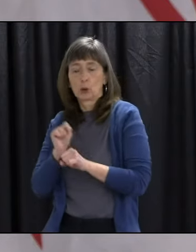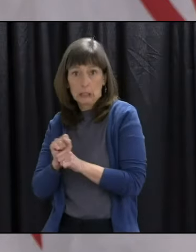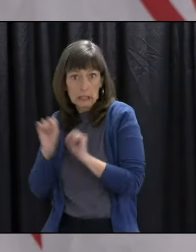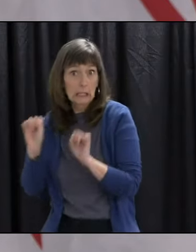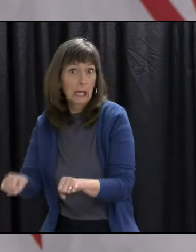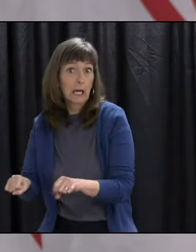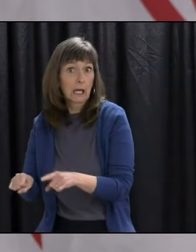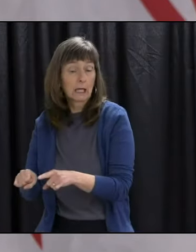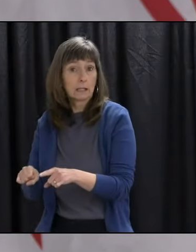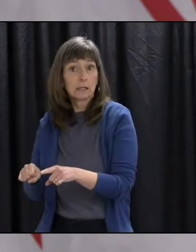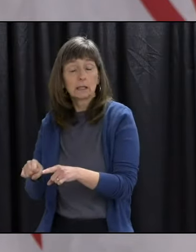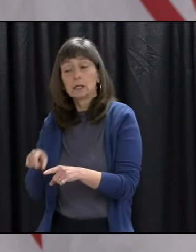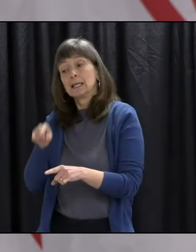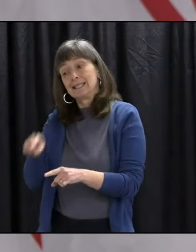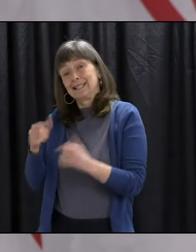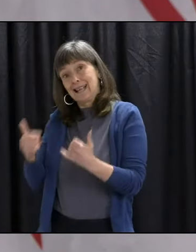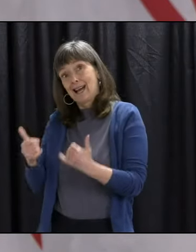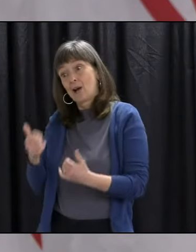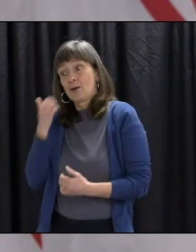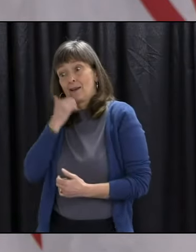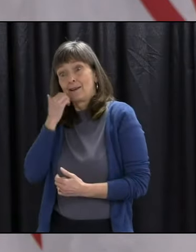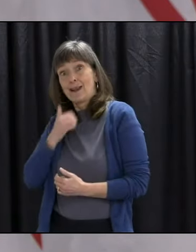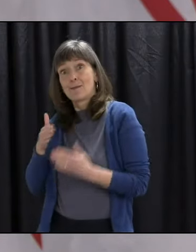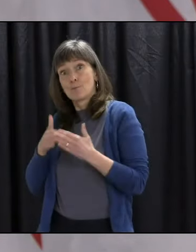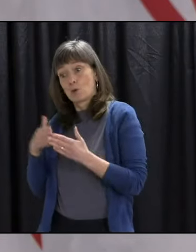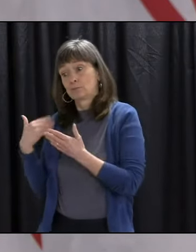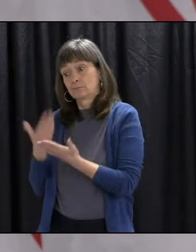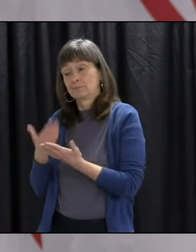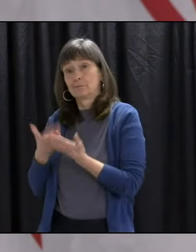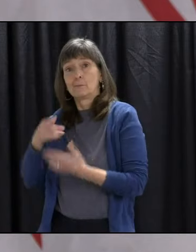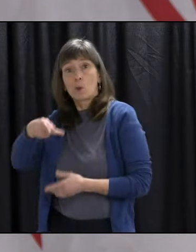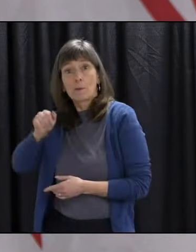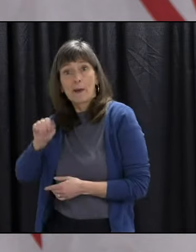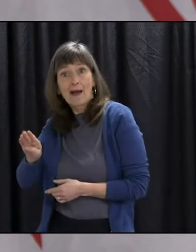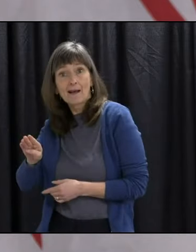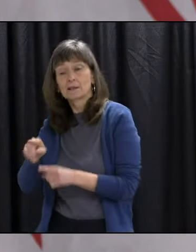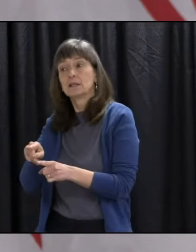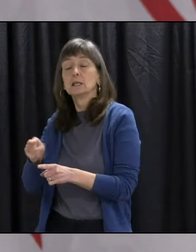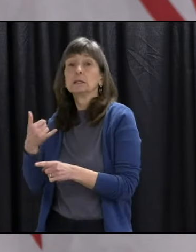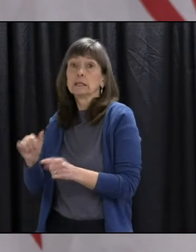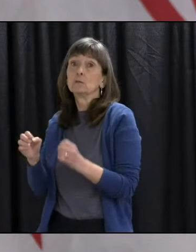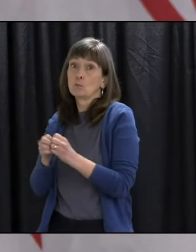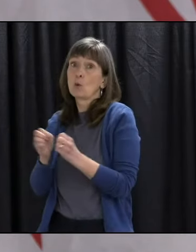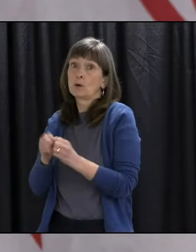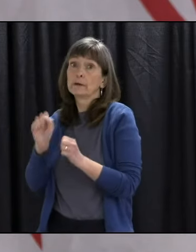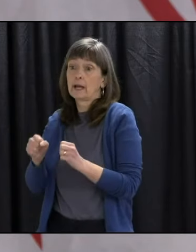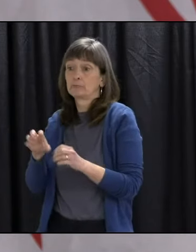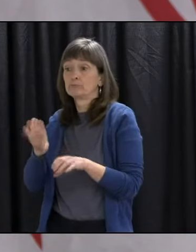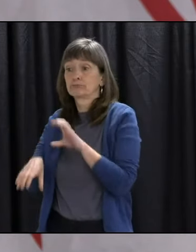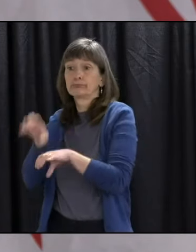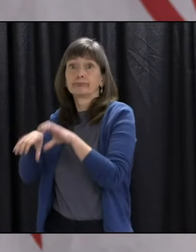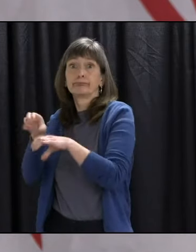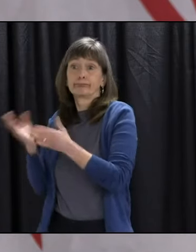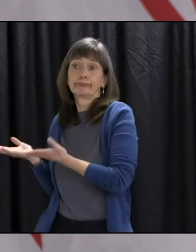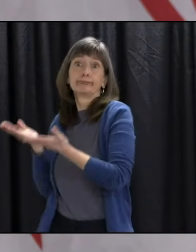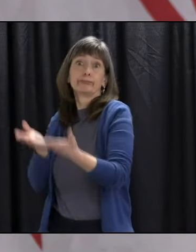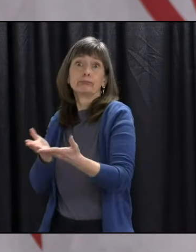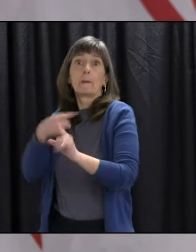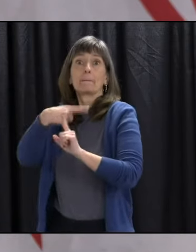that are moving on a daily basis, there is capacity within that system. So we have the